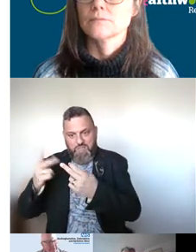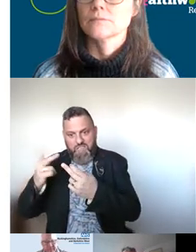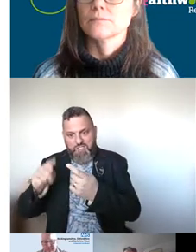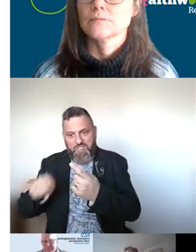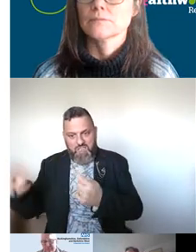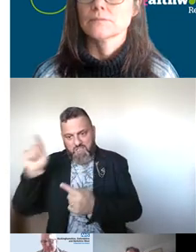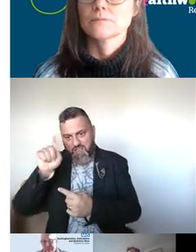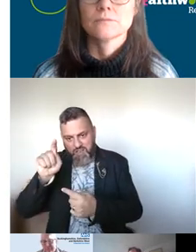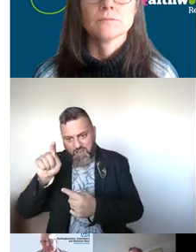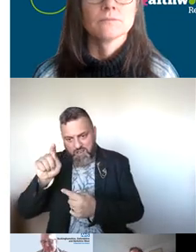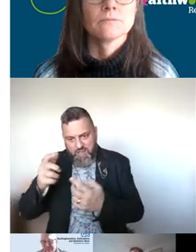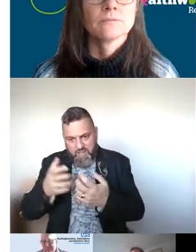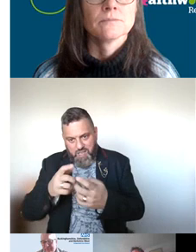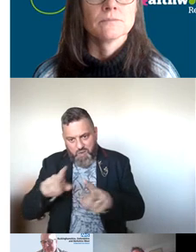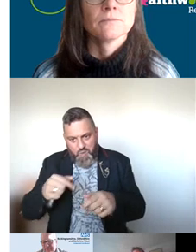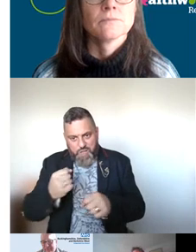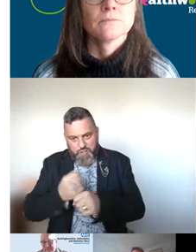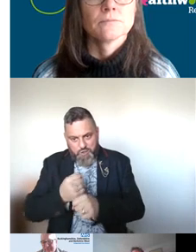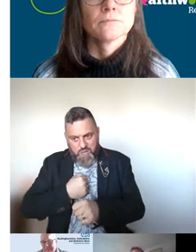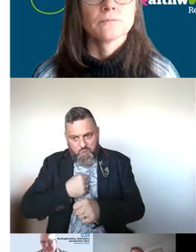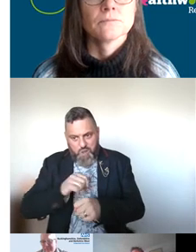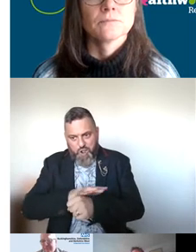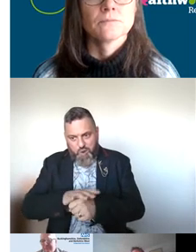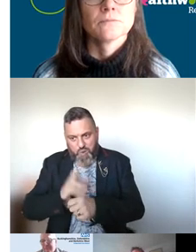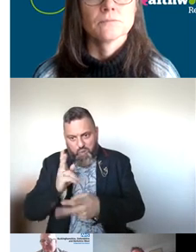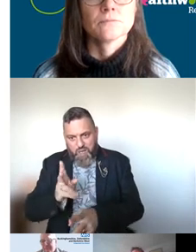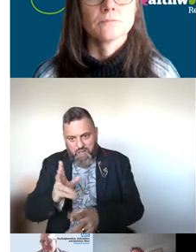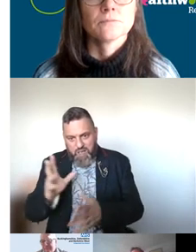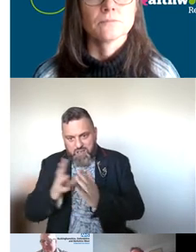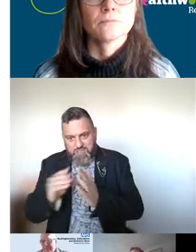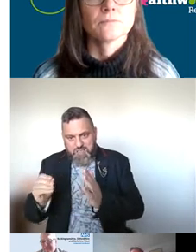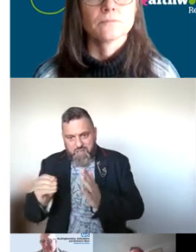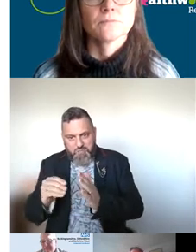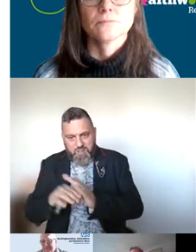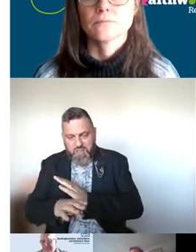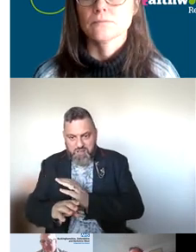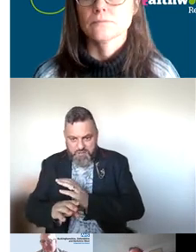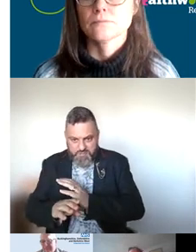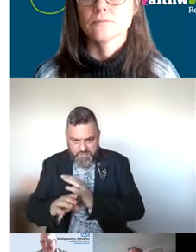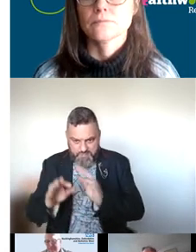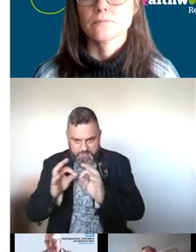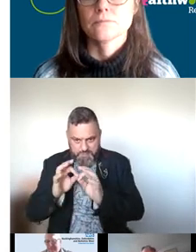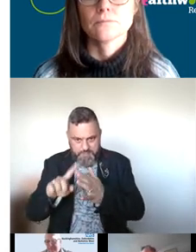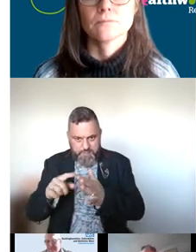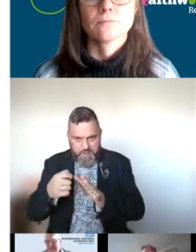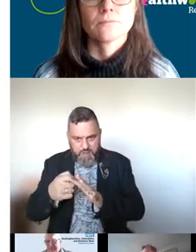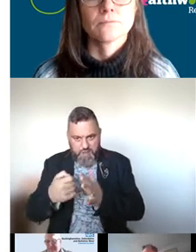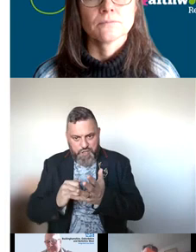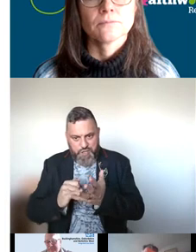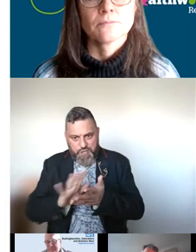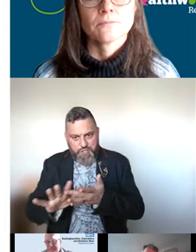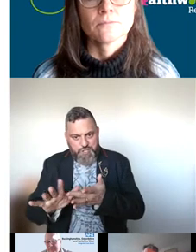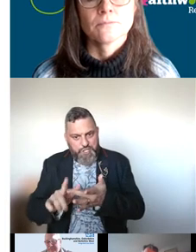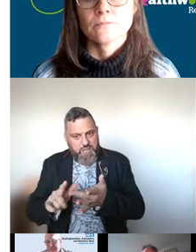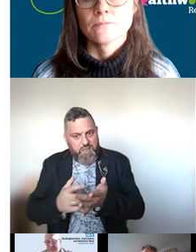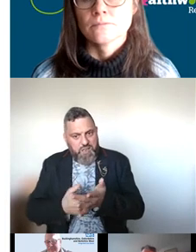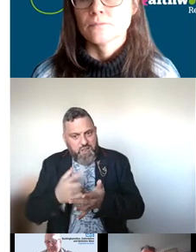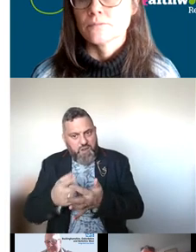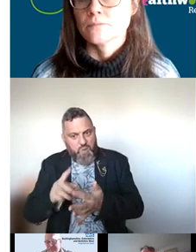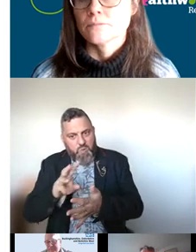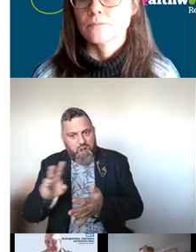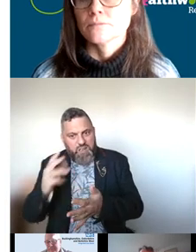systems about how we do things locally. So, for example, in Berkshire West, there's a